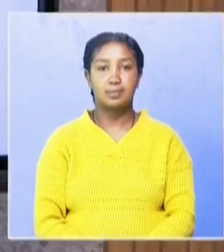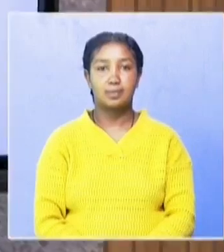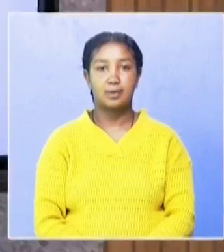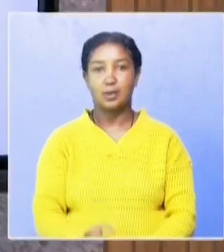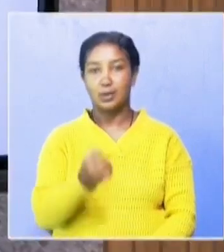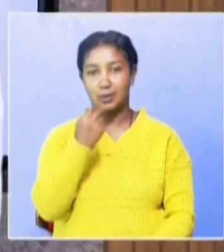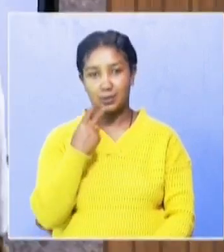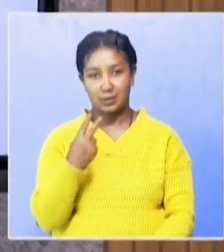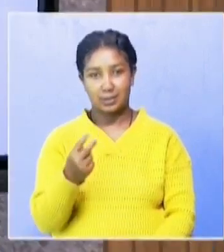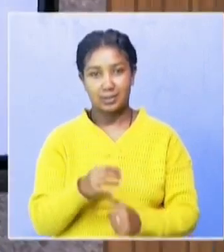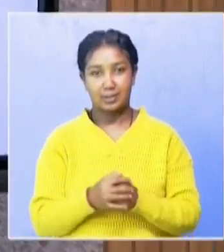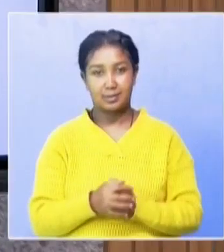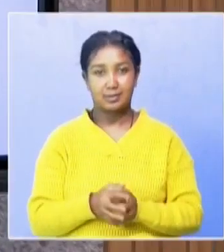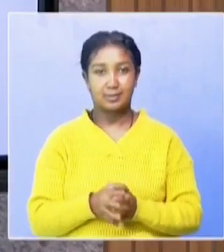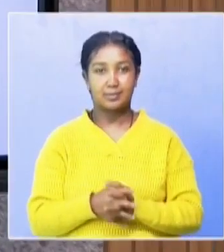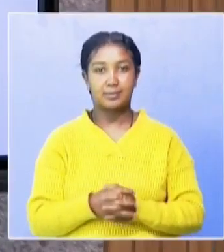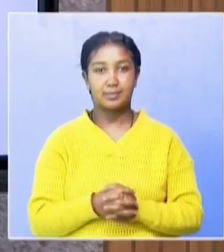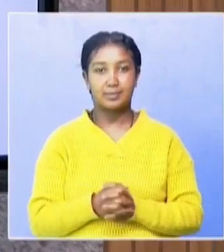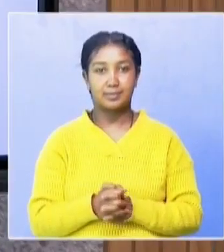Look.